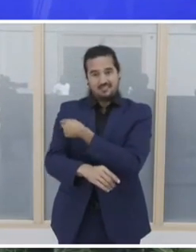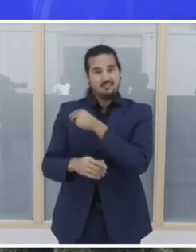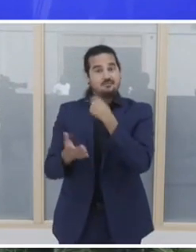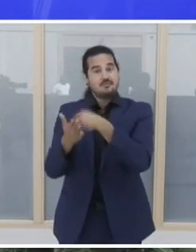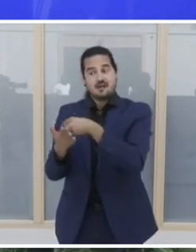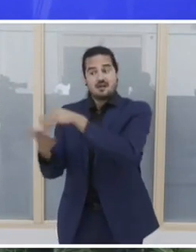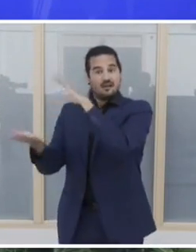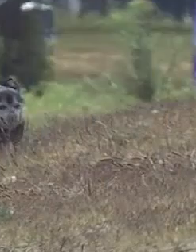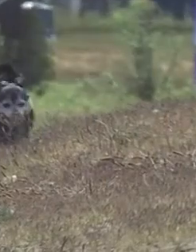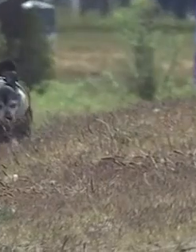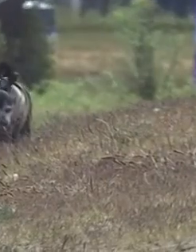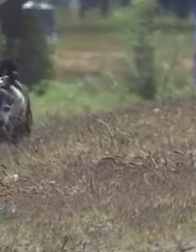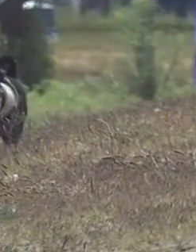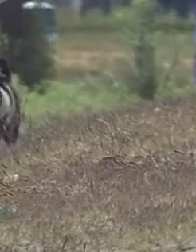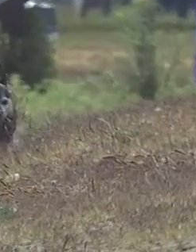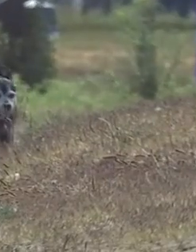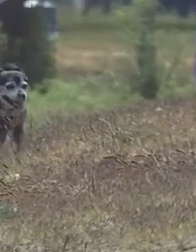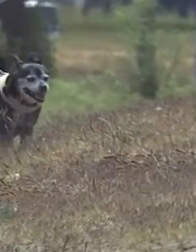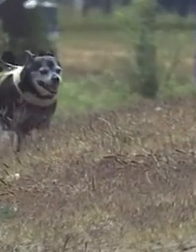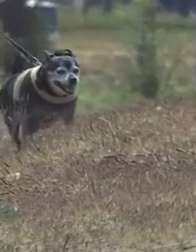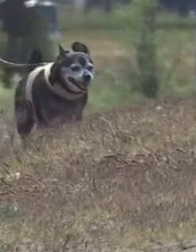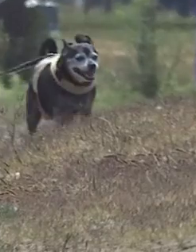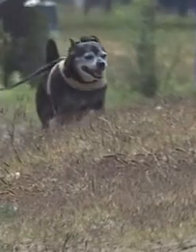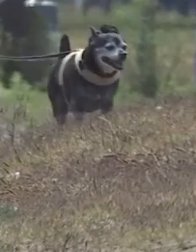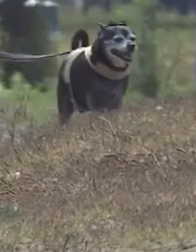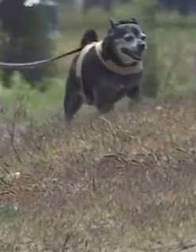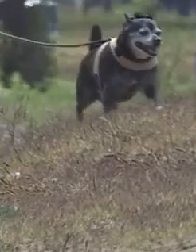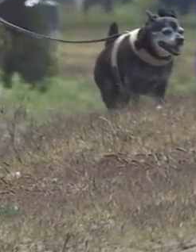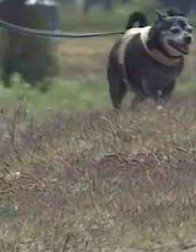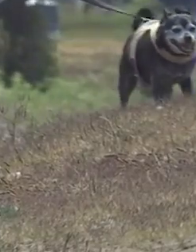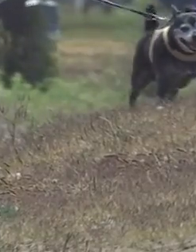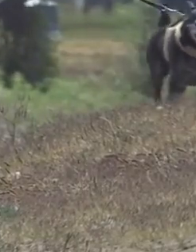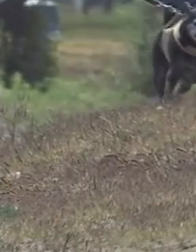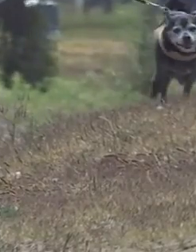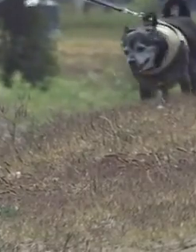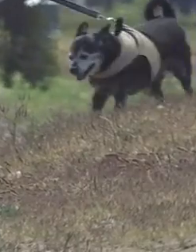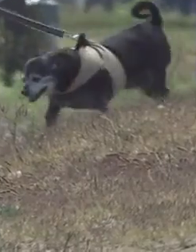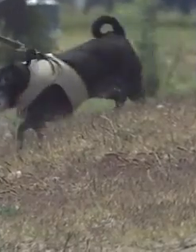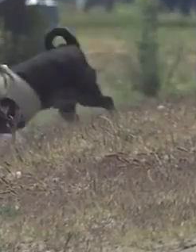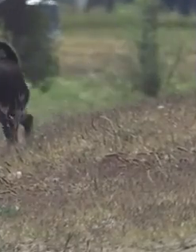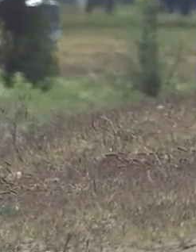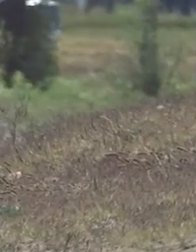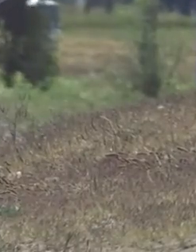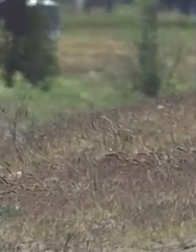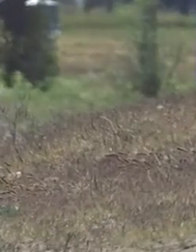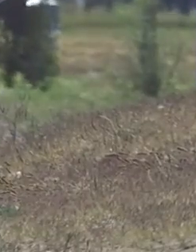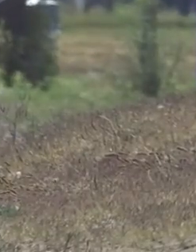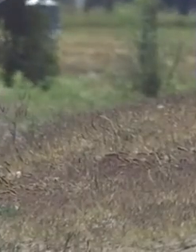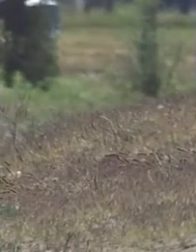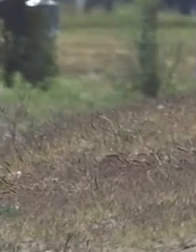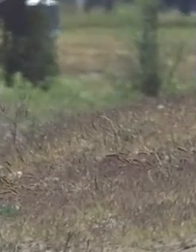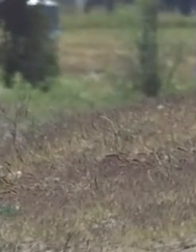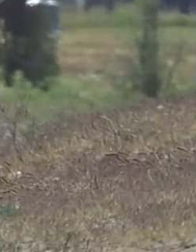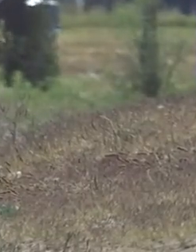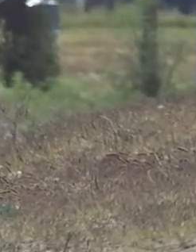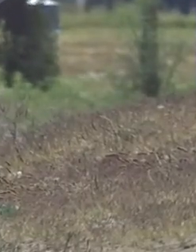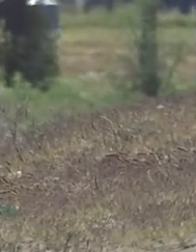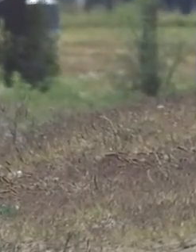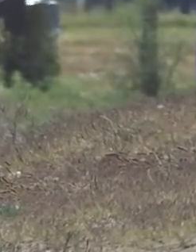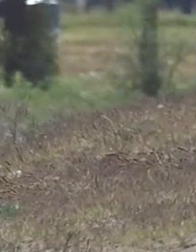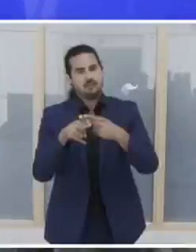want to continue in that spirit. It's a spirit of California can do. We're not done. This is not spiking